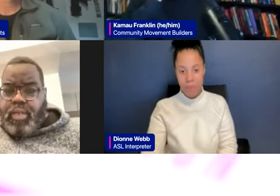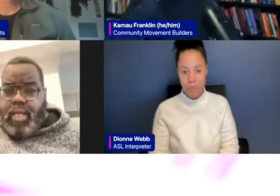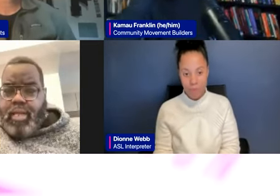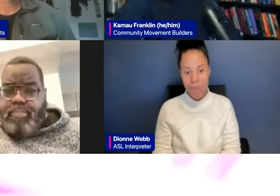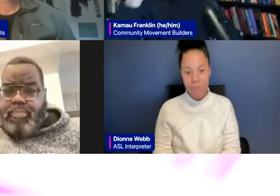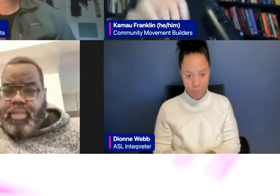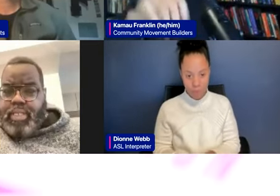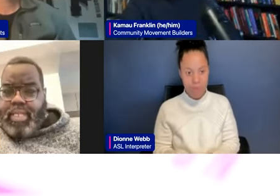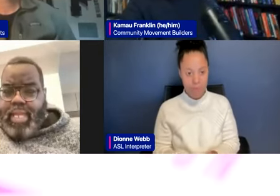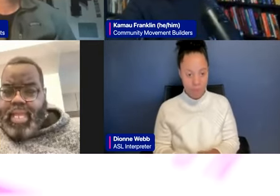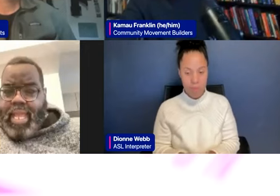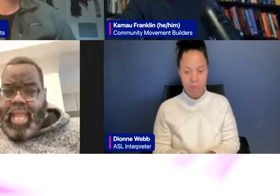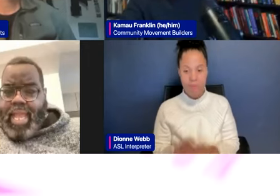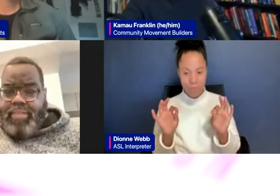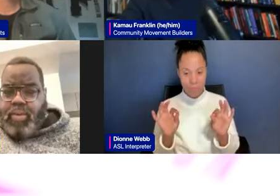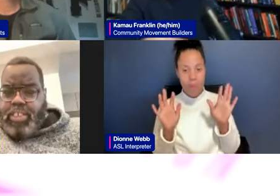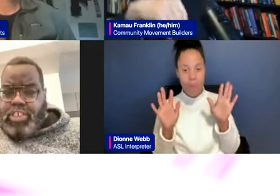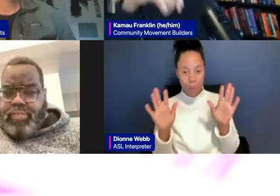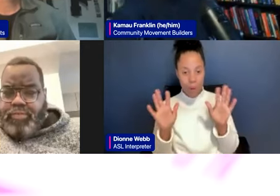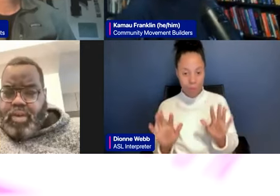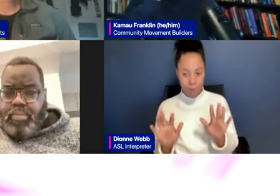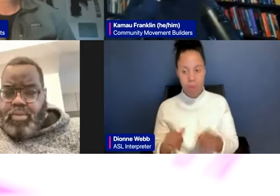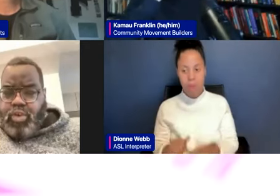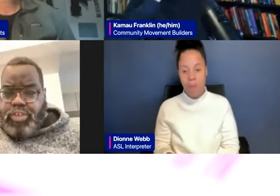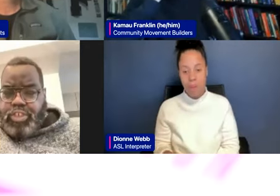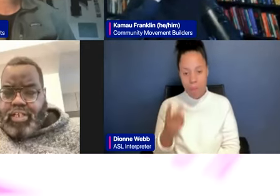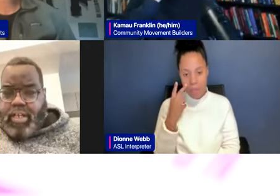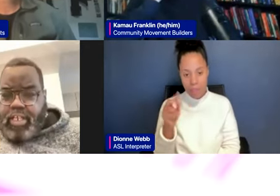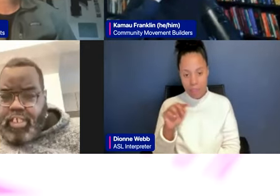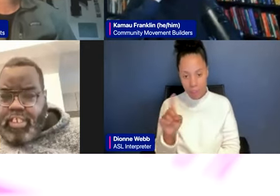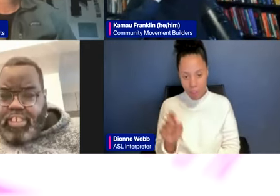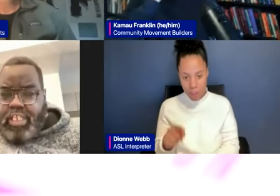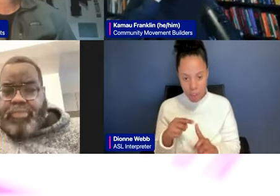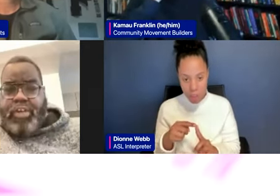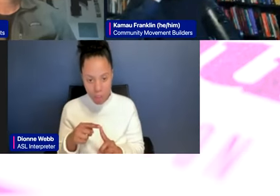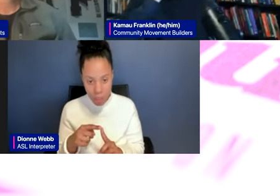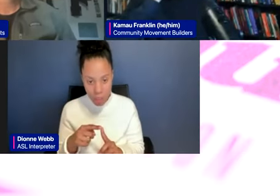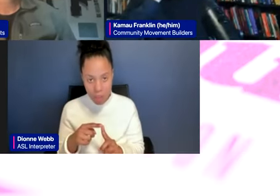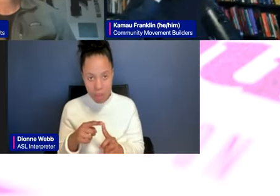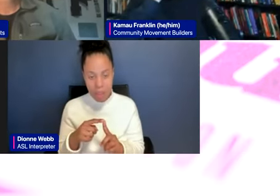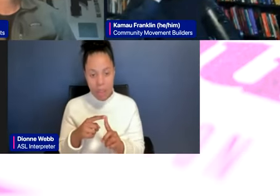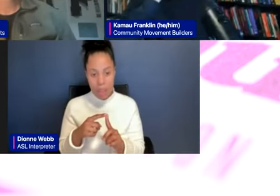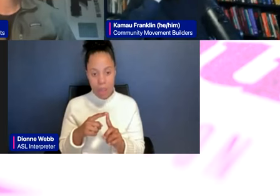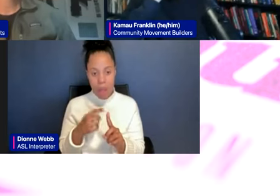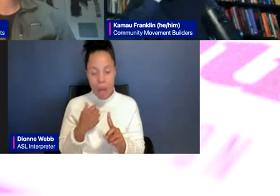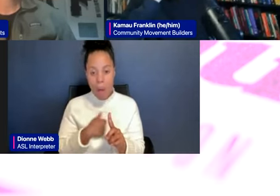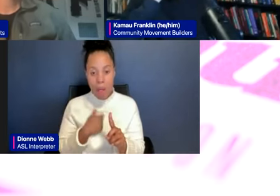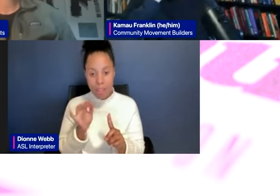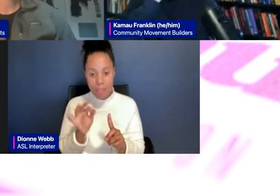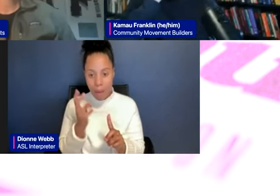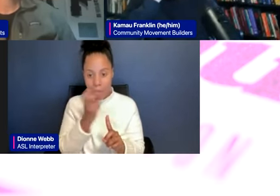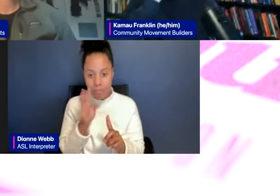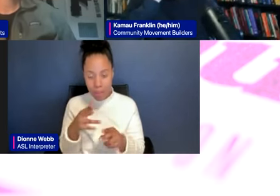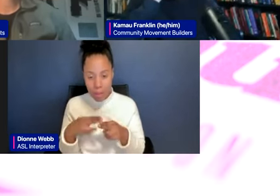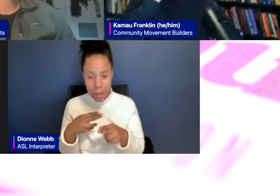Wonderful. I have a question from Laura Schleffler, and I apologize if I'm butchering your name.